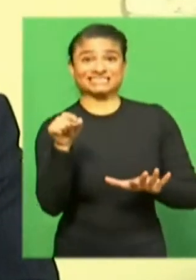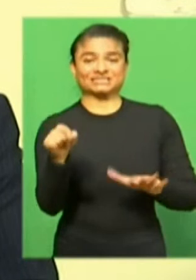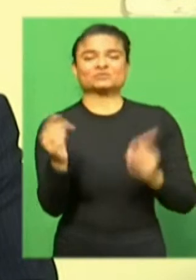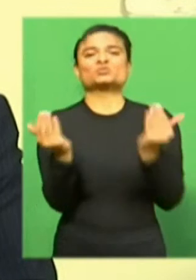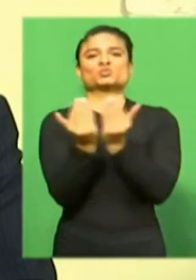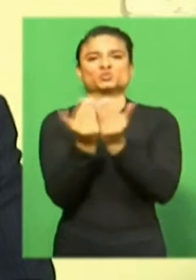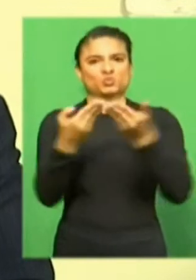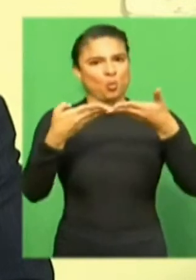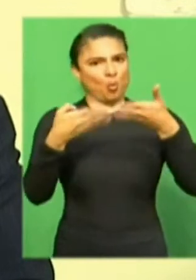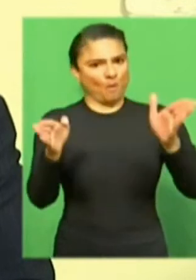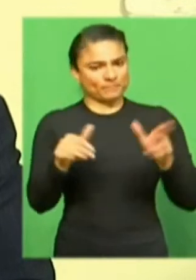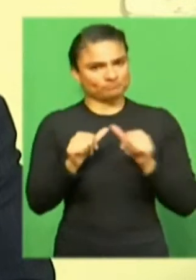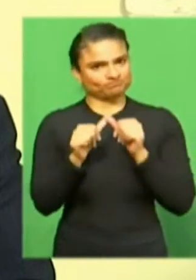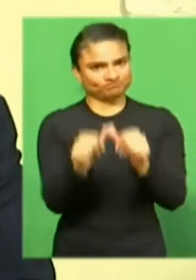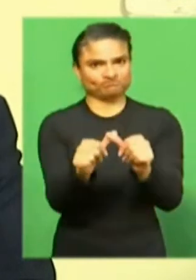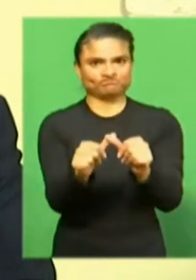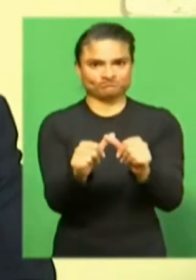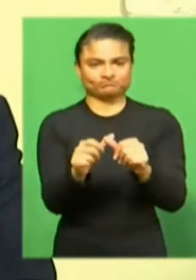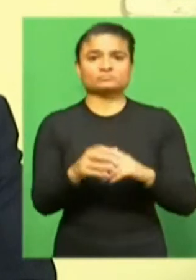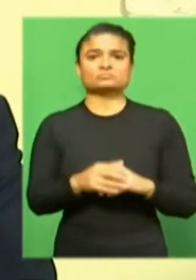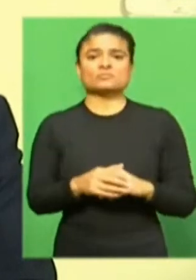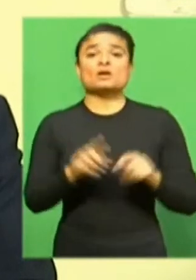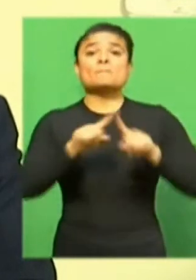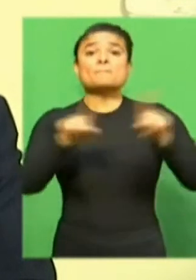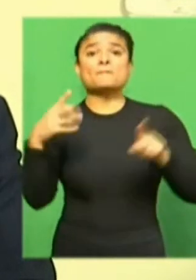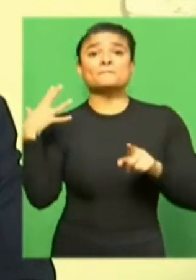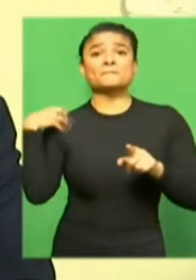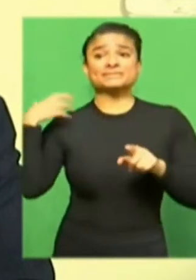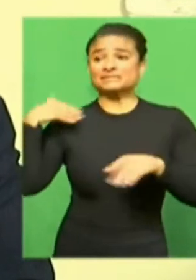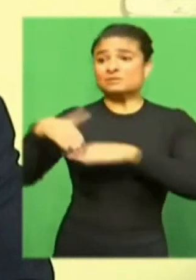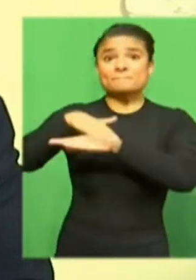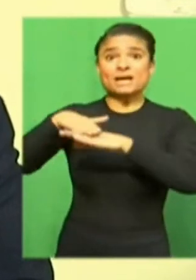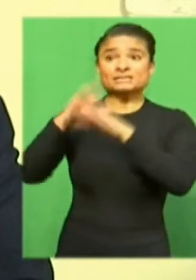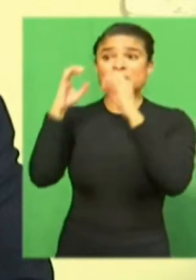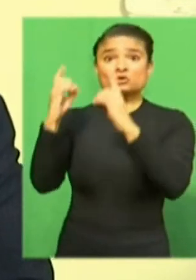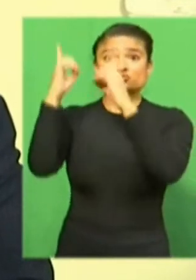measures announced by the Minister of Basic Education.